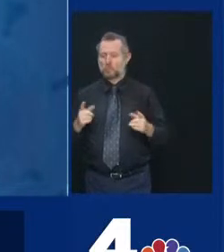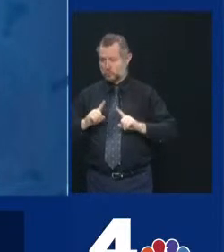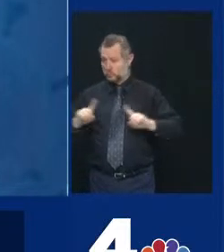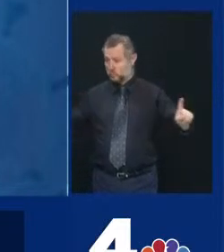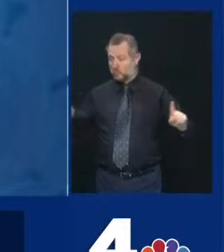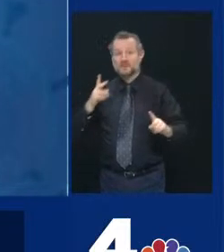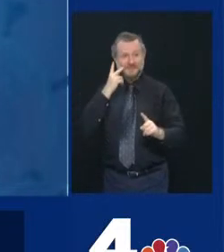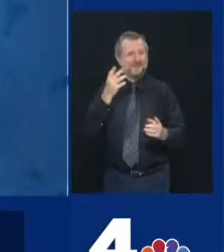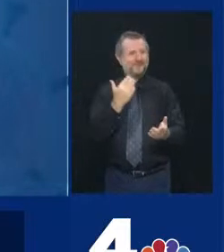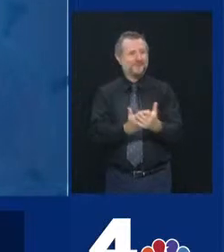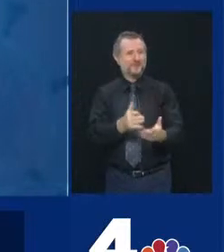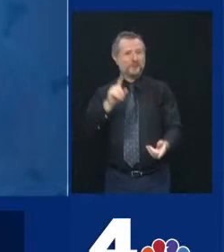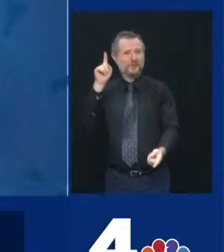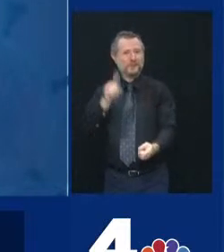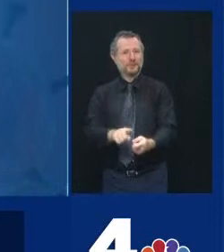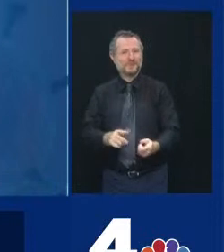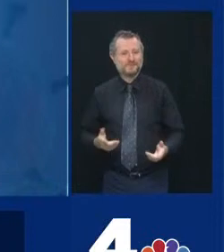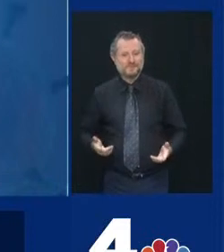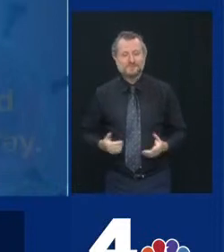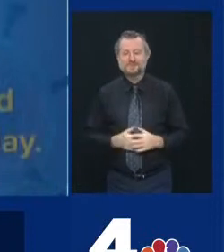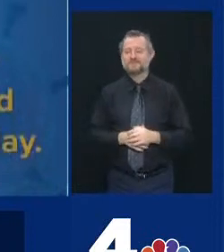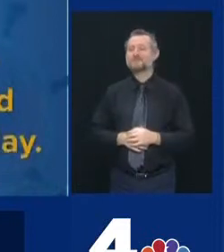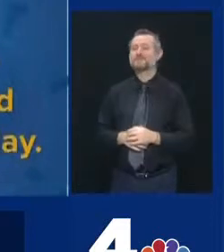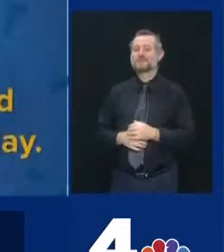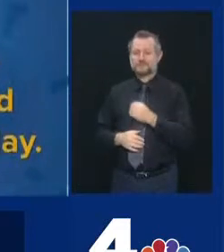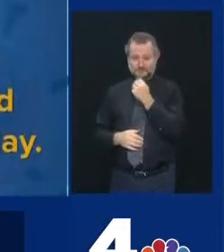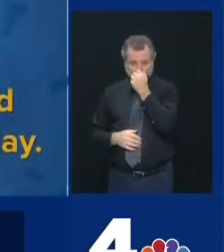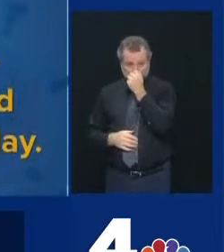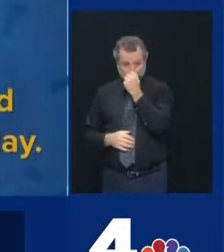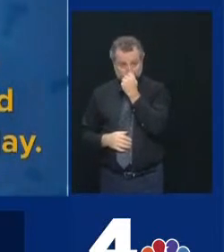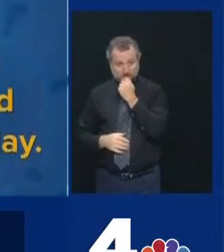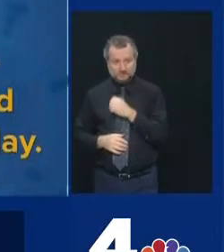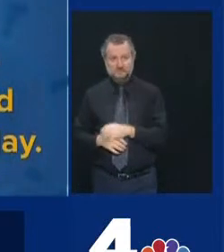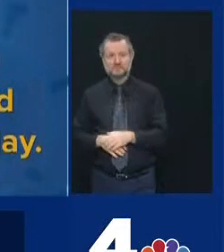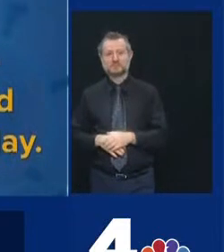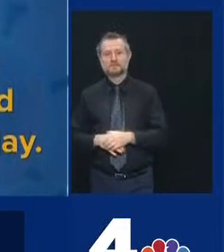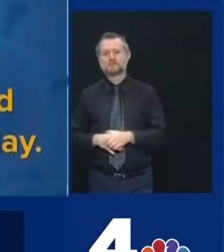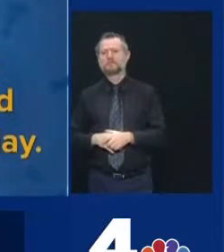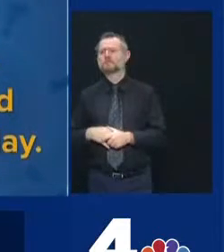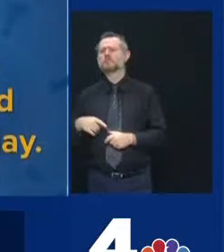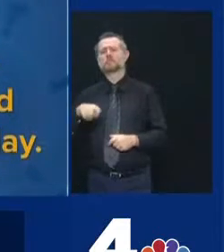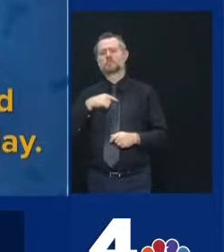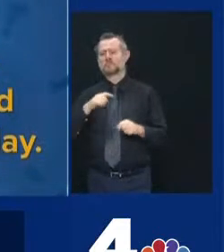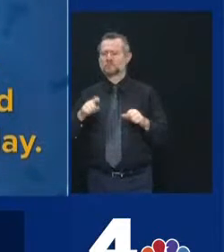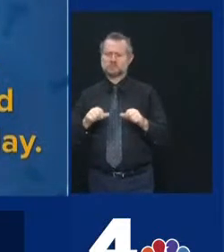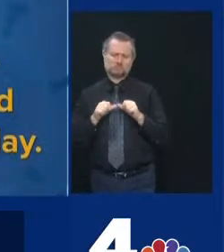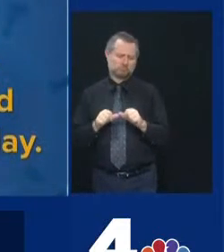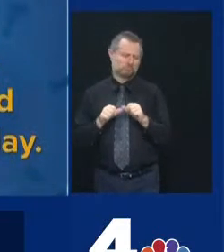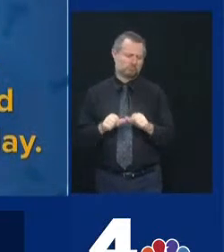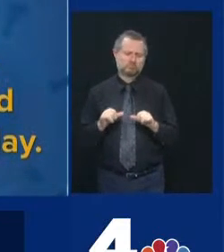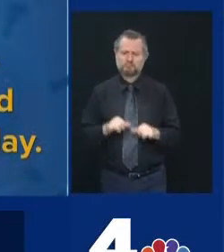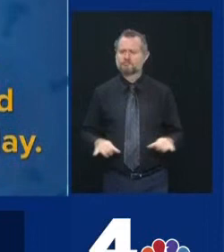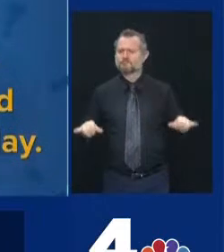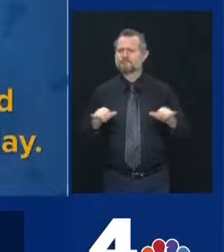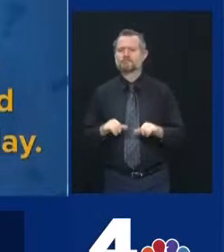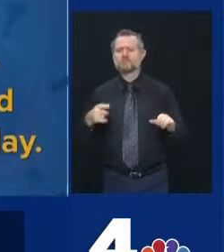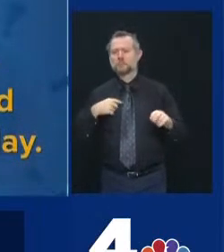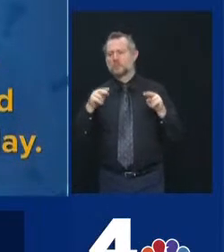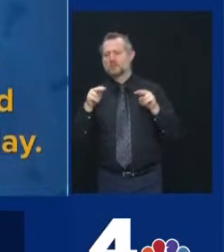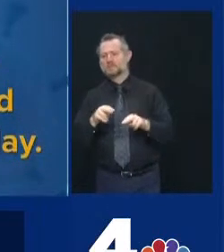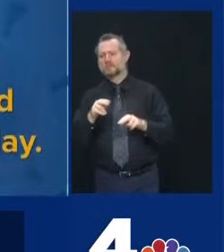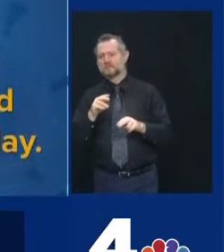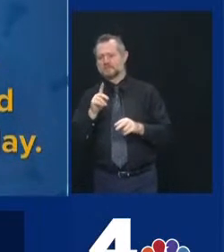virus. That's how it works. That's how it's always worked. You just have to do it. We're going to watch the microcluster